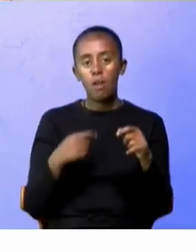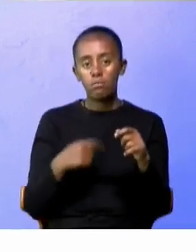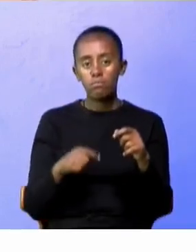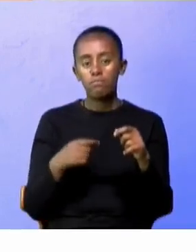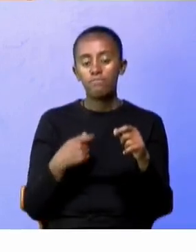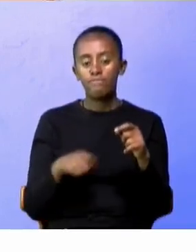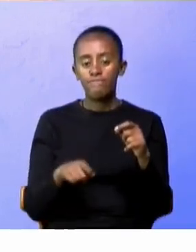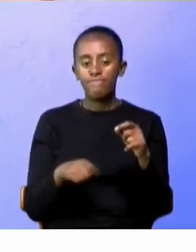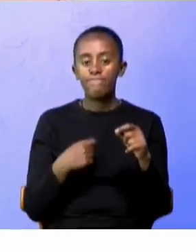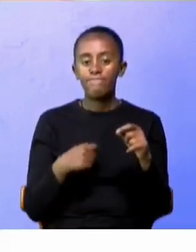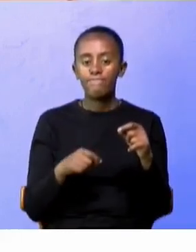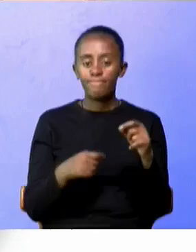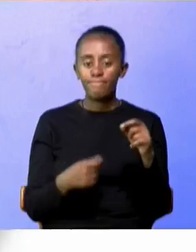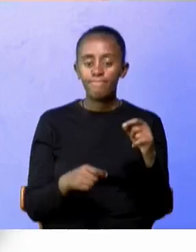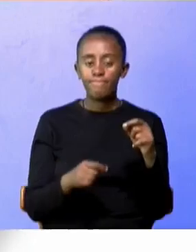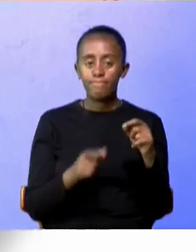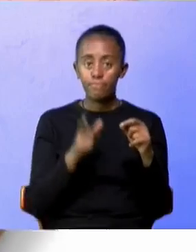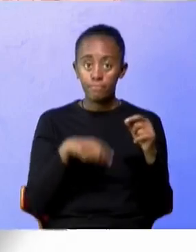always